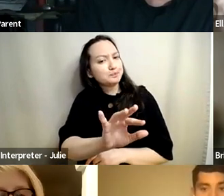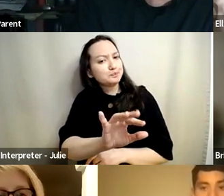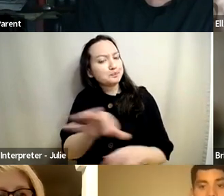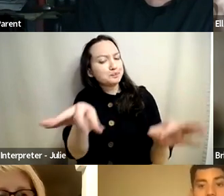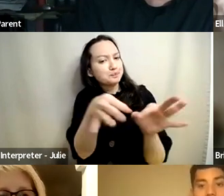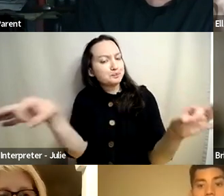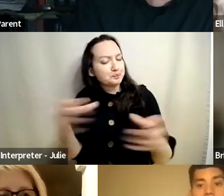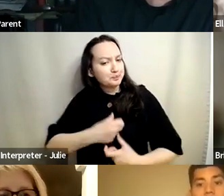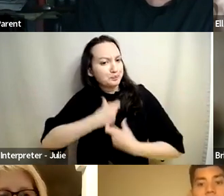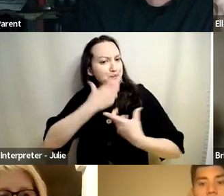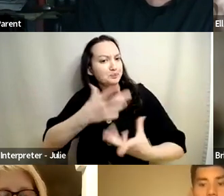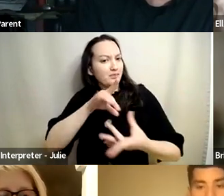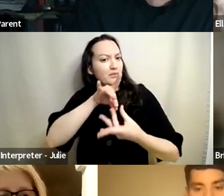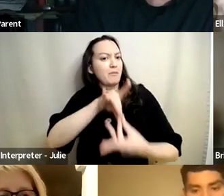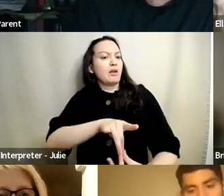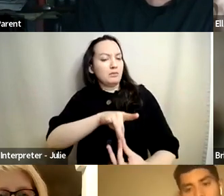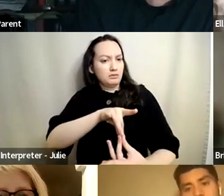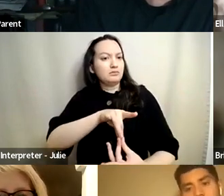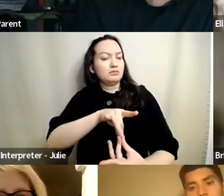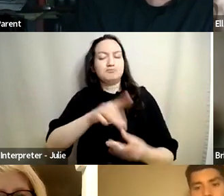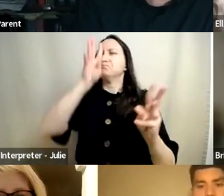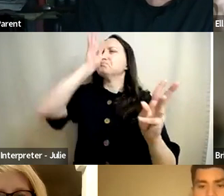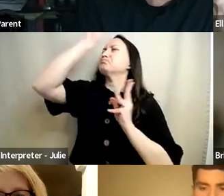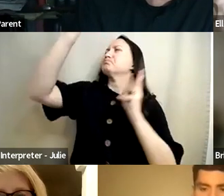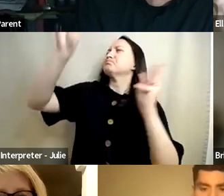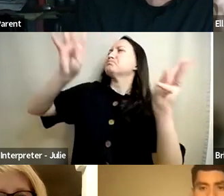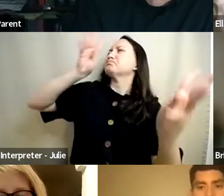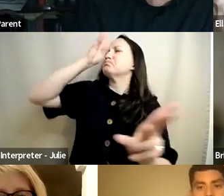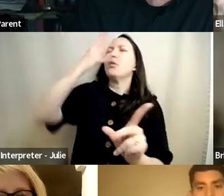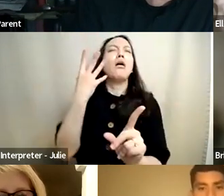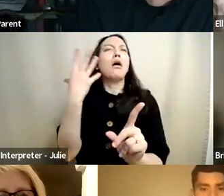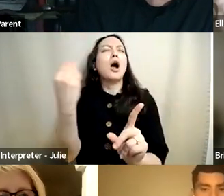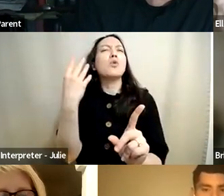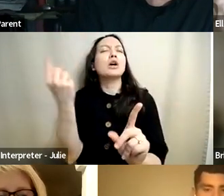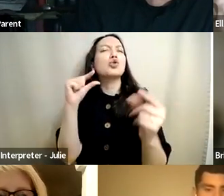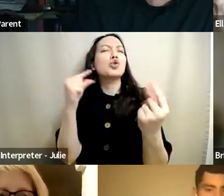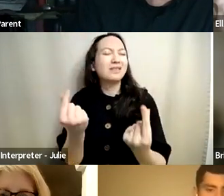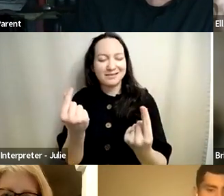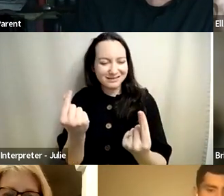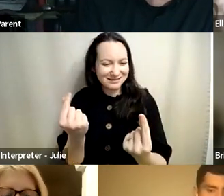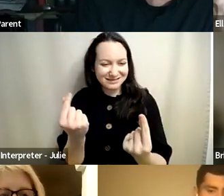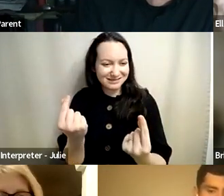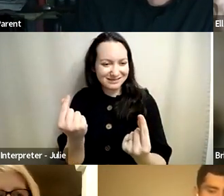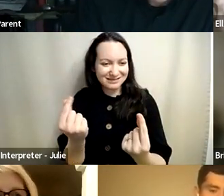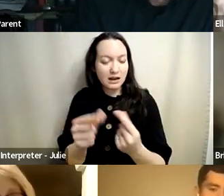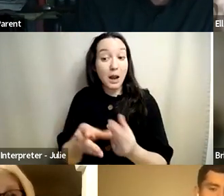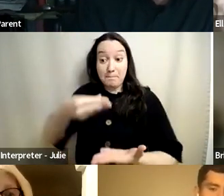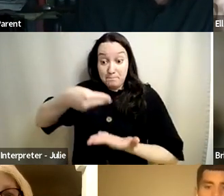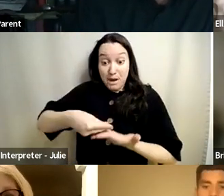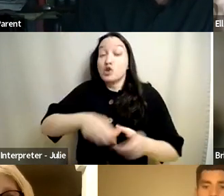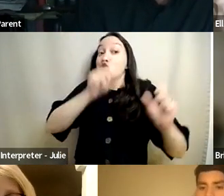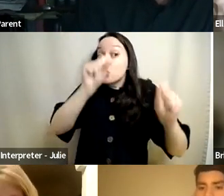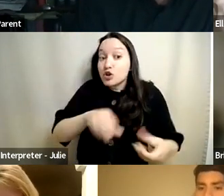statement earlier about innovation and outside groups, that money could